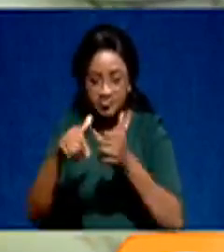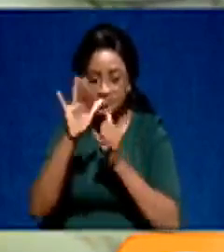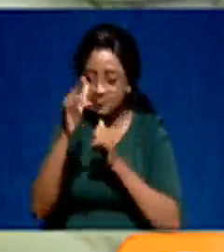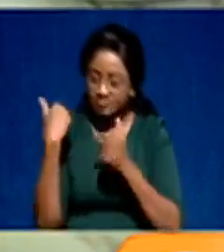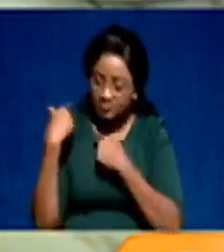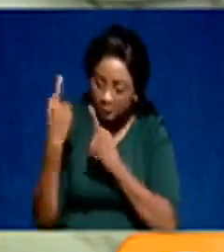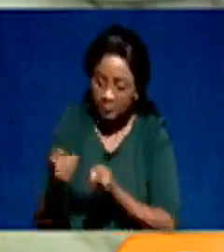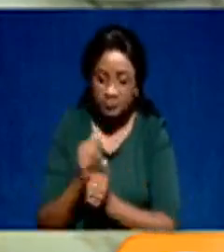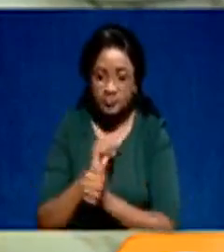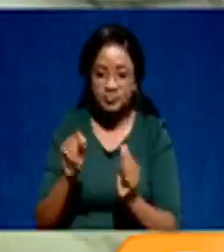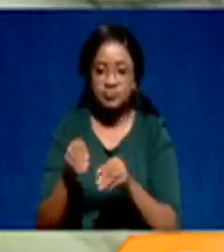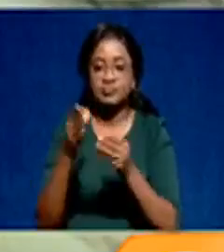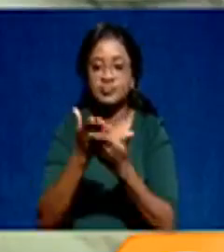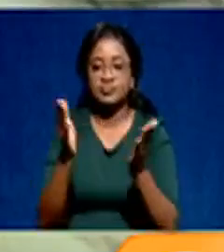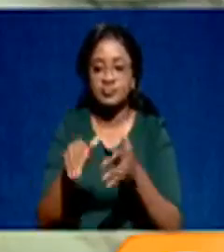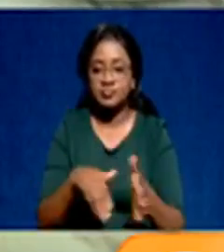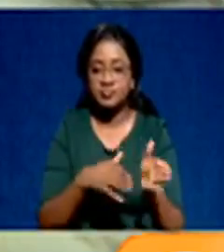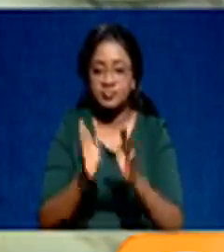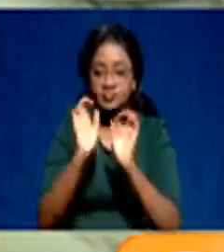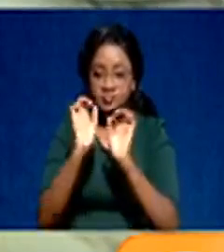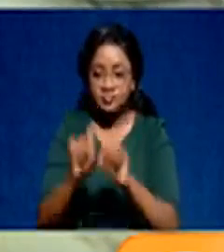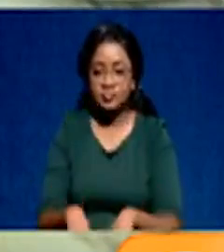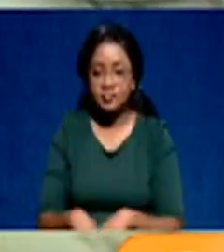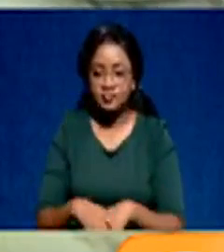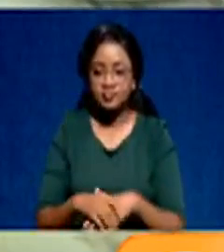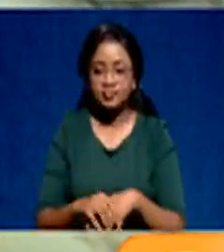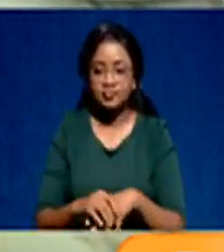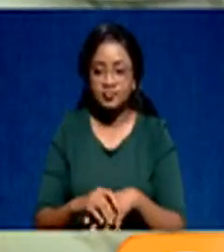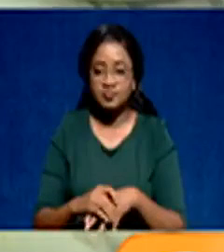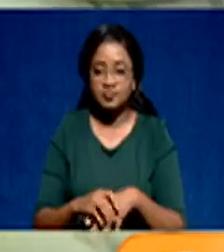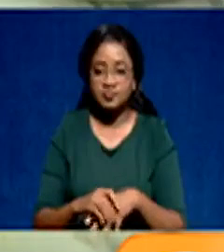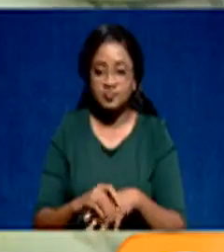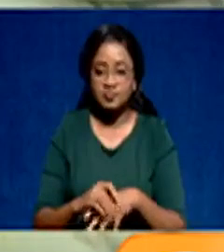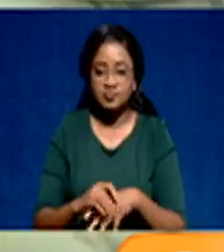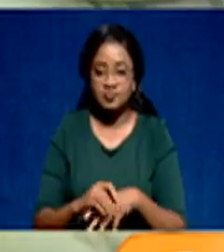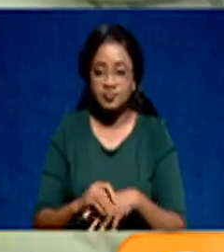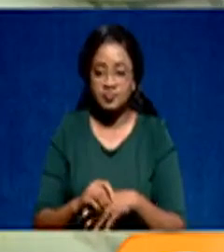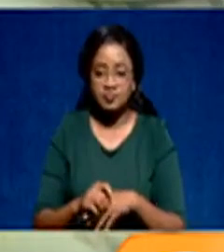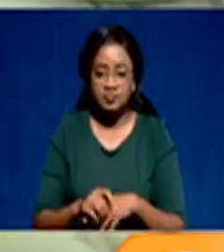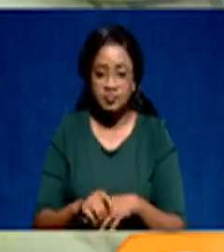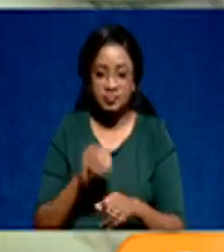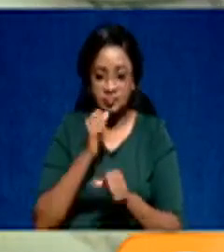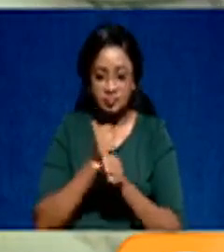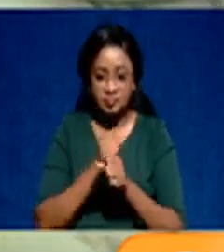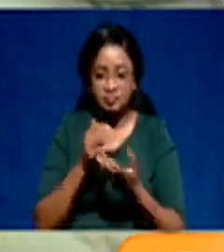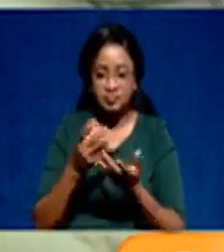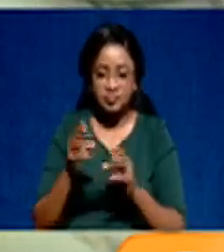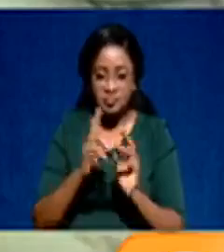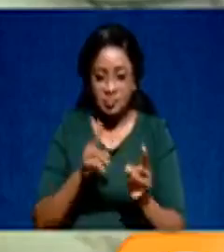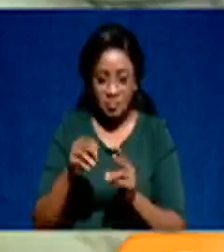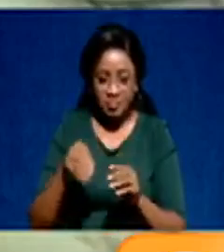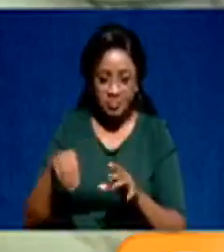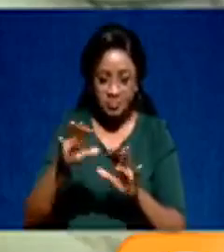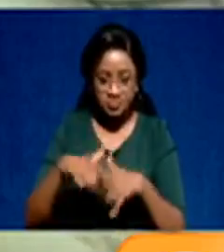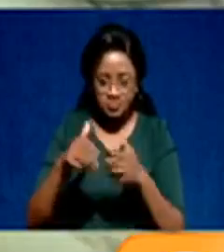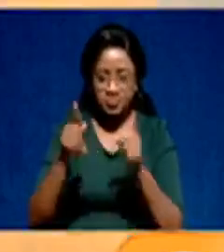journey, giving them a chance for them to practice organic farming and at the same time